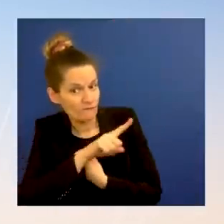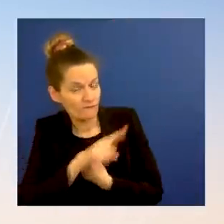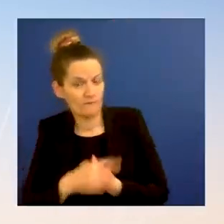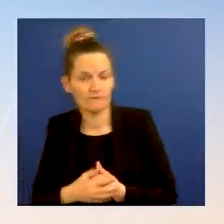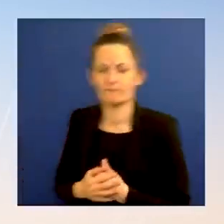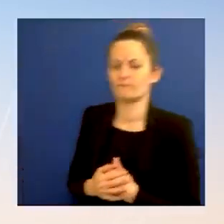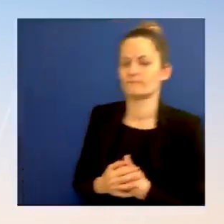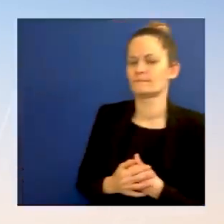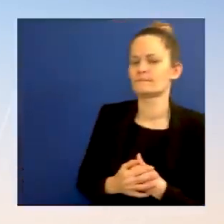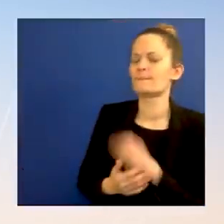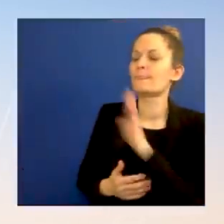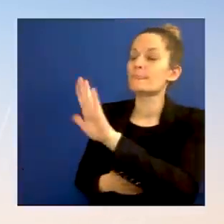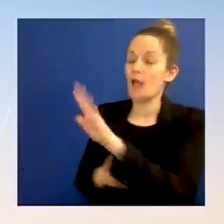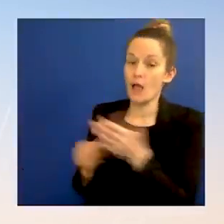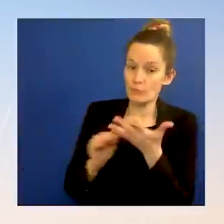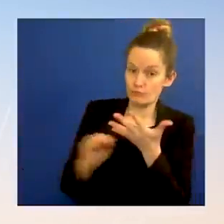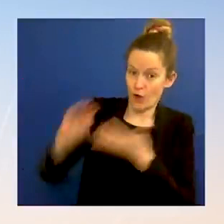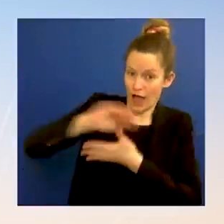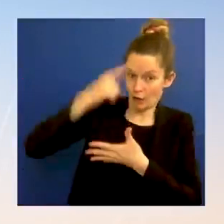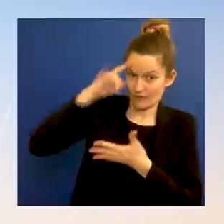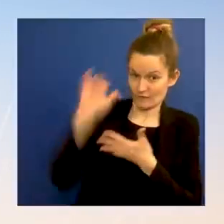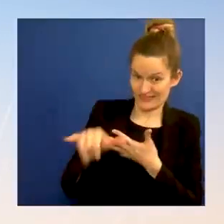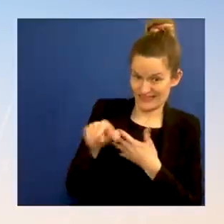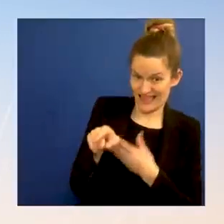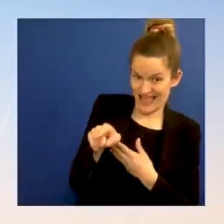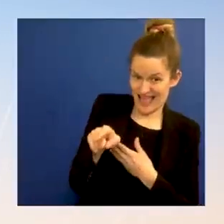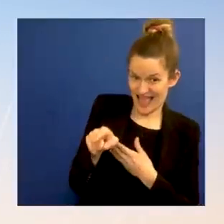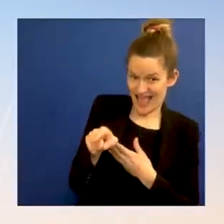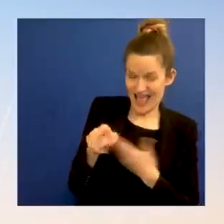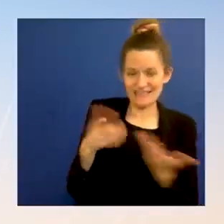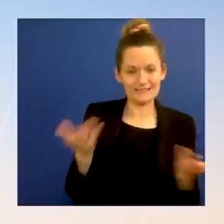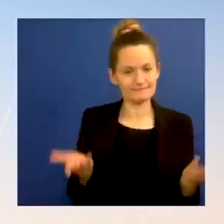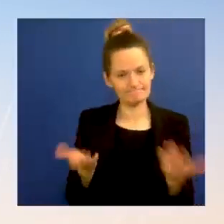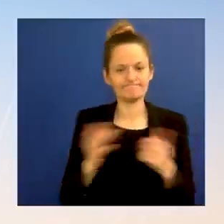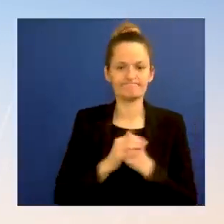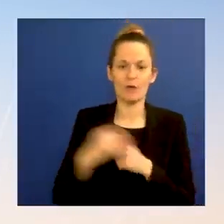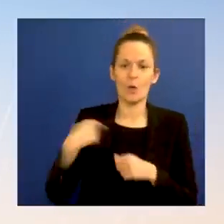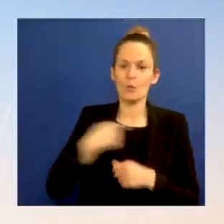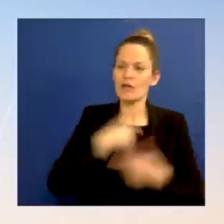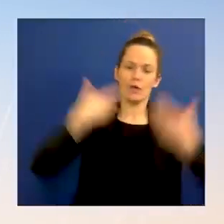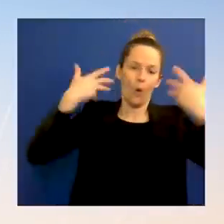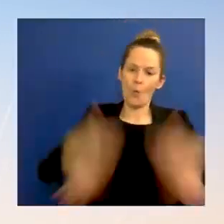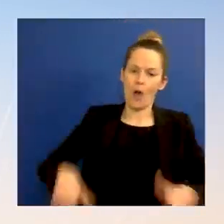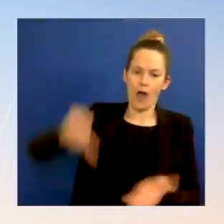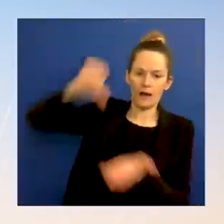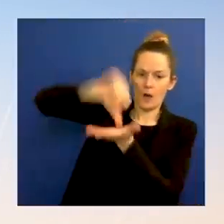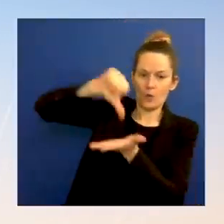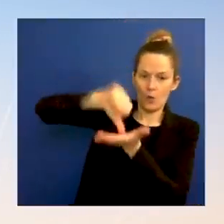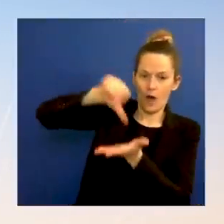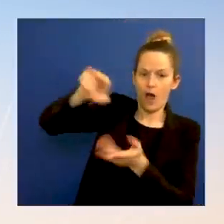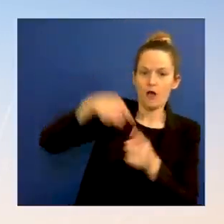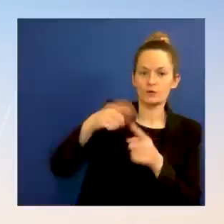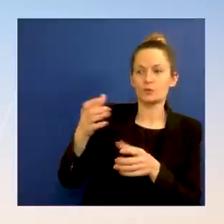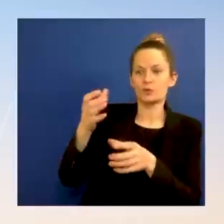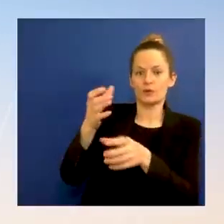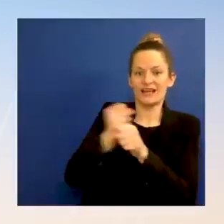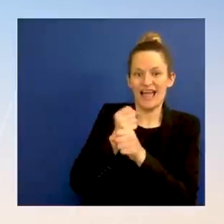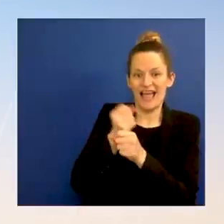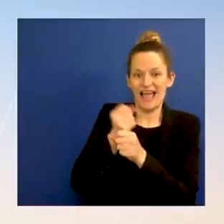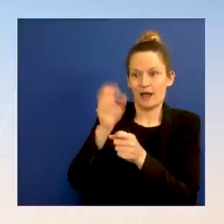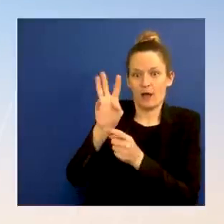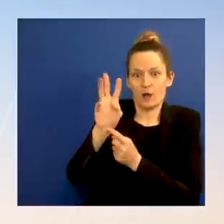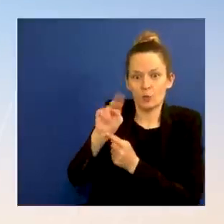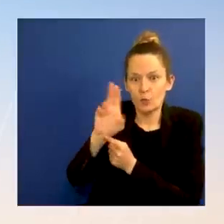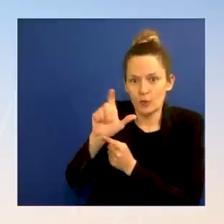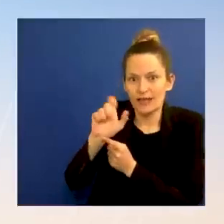having visibility into and preventing Iran from acquiring a nuclear weapon. Obviously, as a part of that, if you go back to the